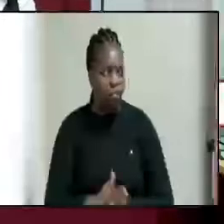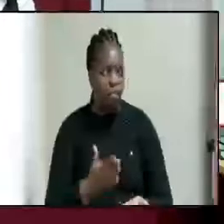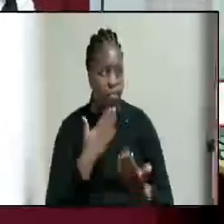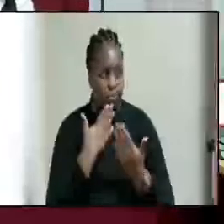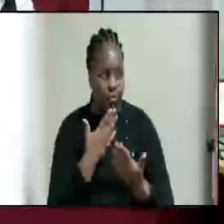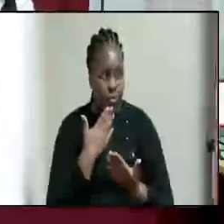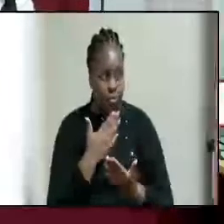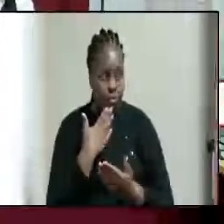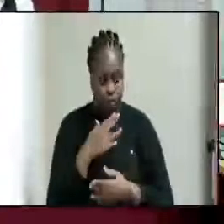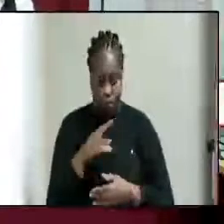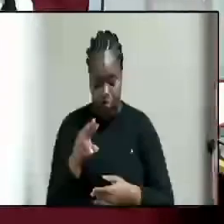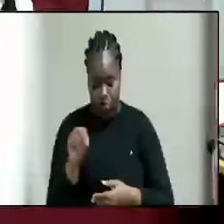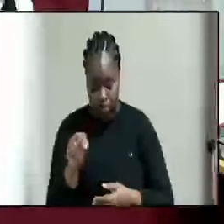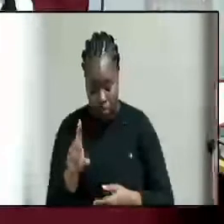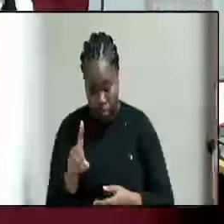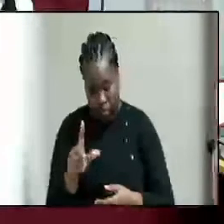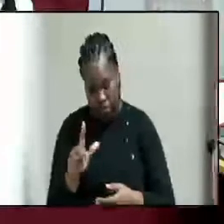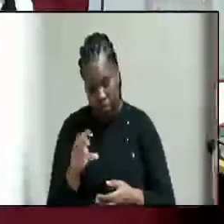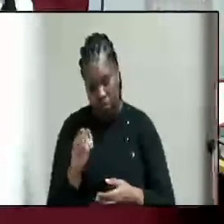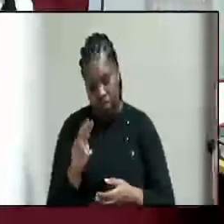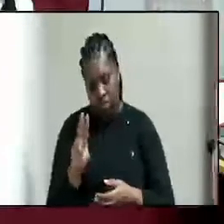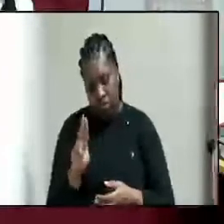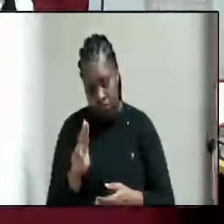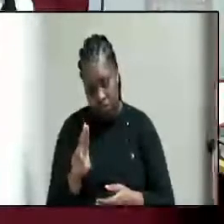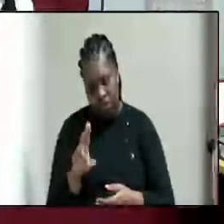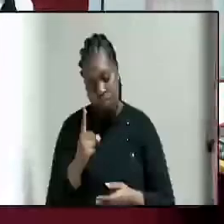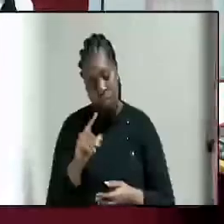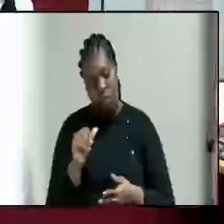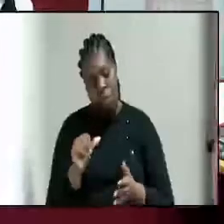Thank you, Dr. Ndlovu and your team for the